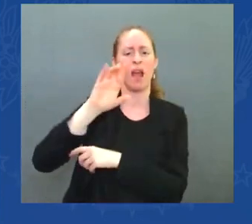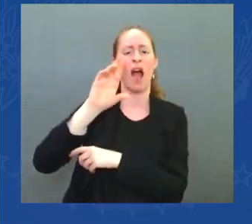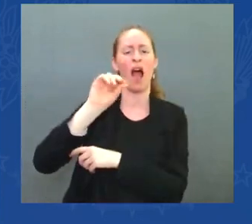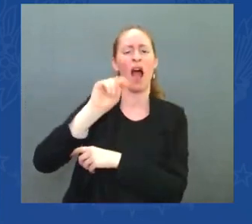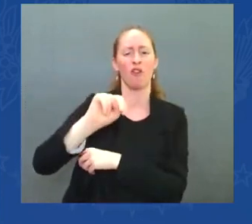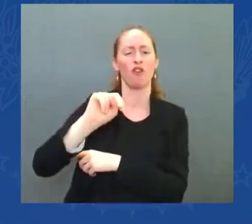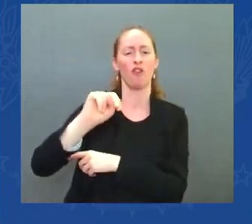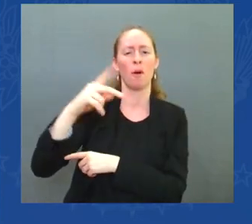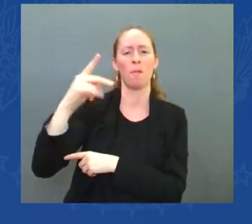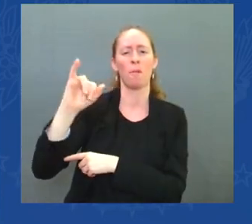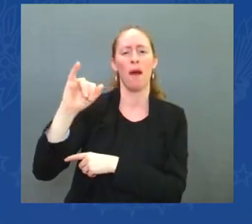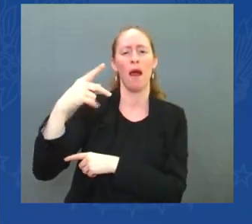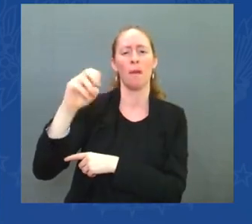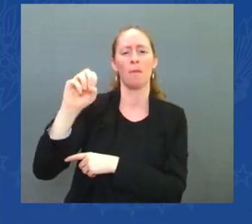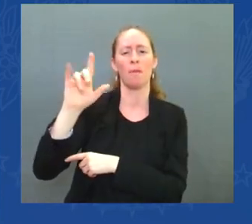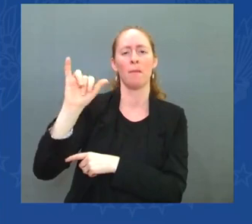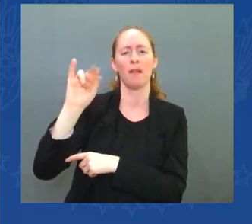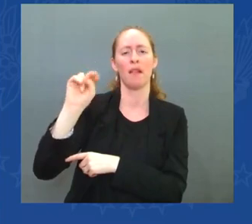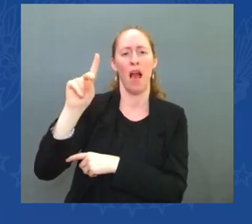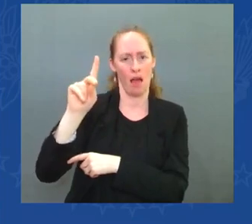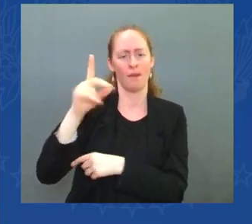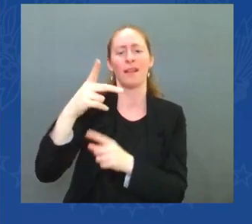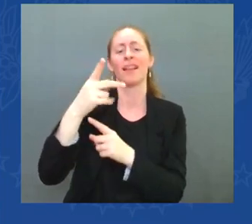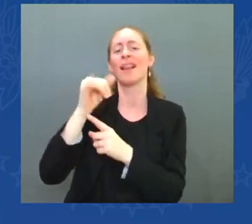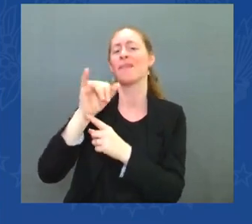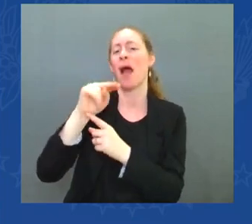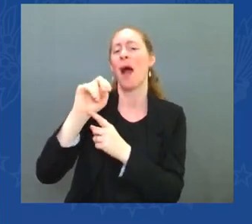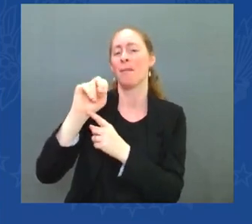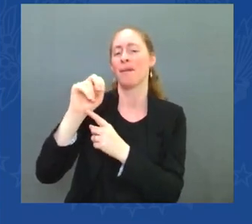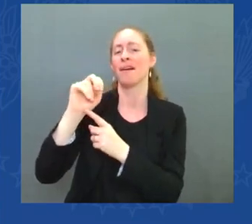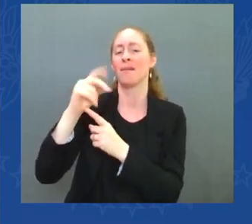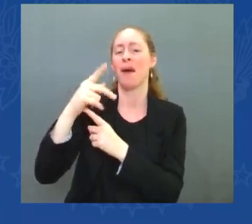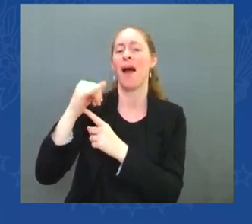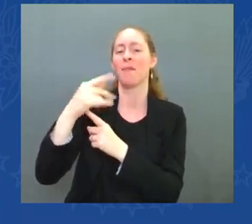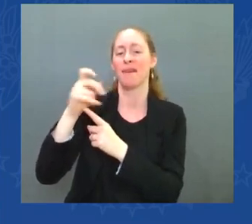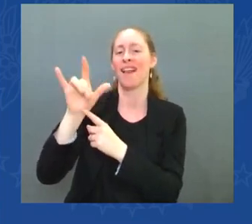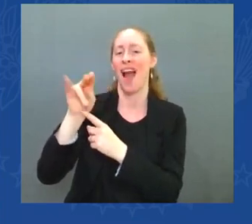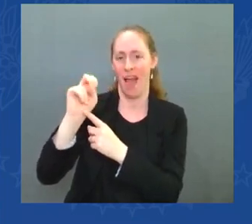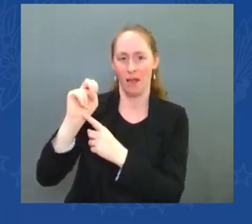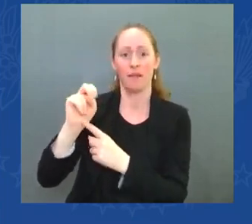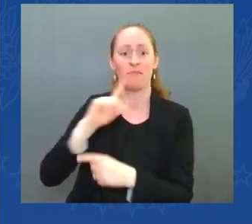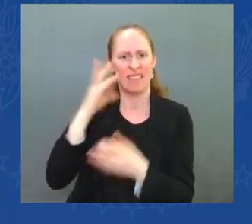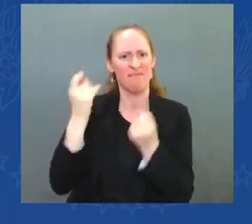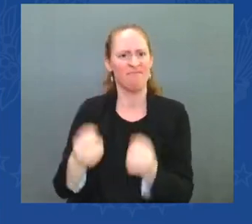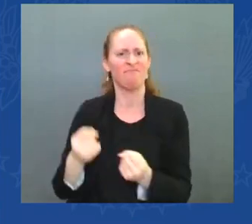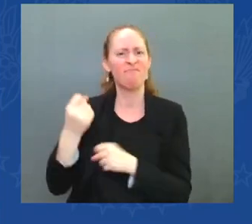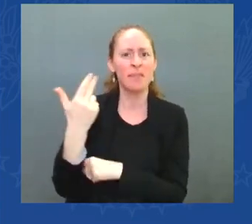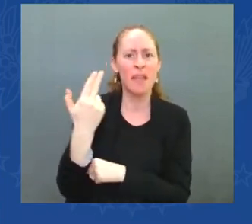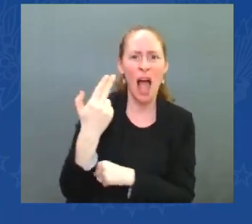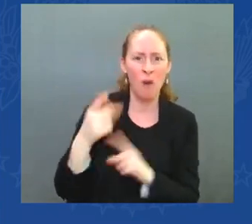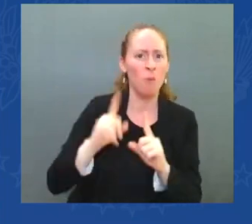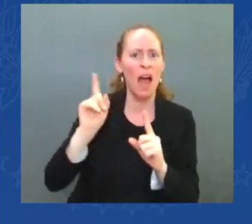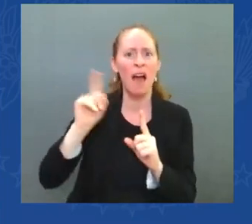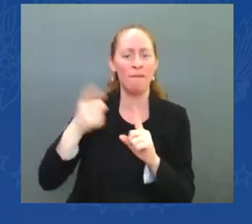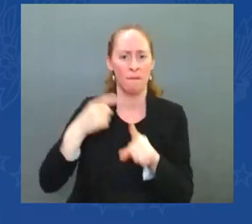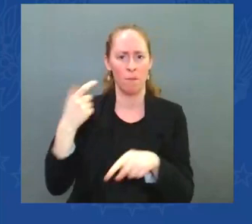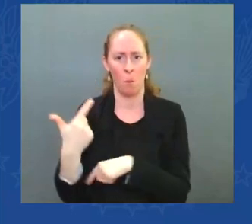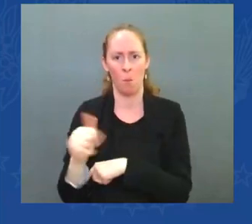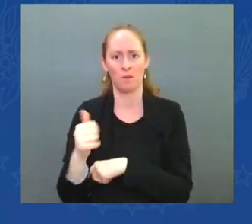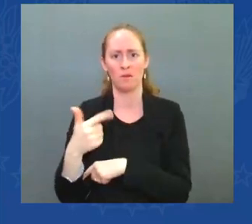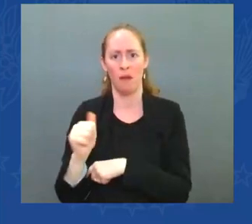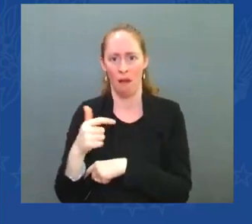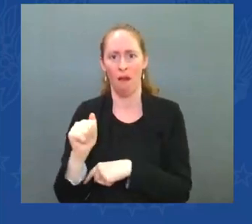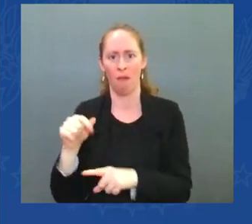from gun shops in states like Georgia to crime scenes up and down the East Coast. Thirdly, we're